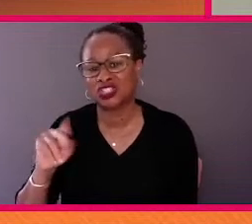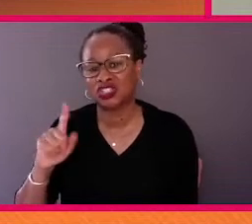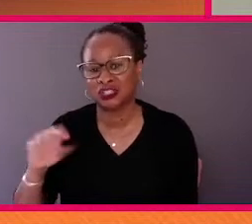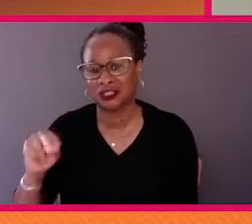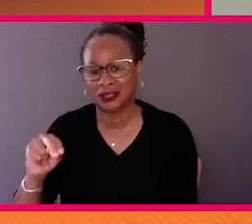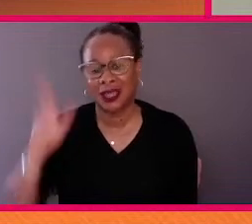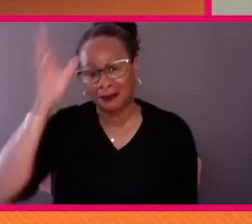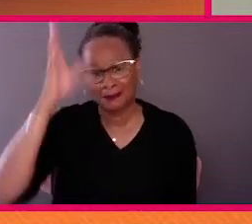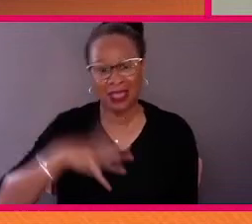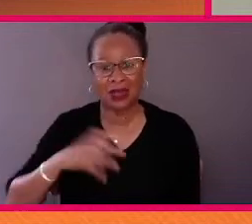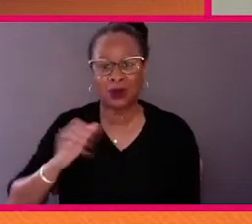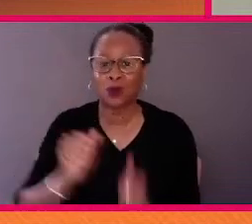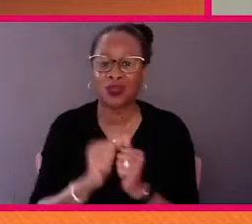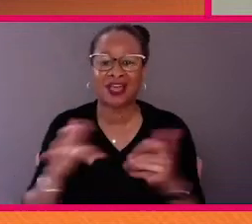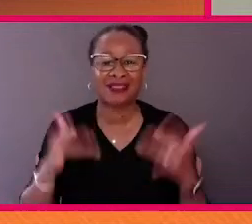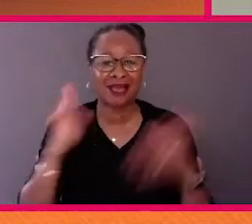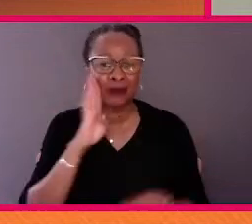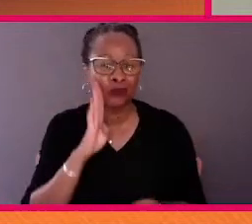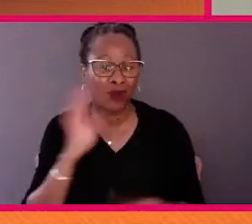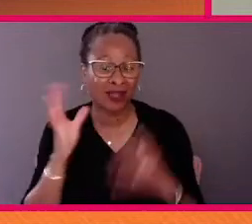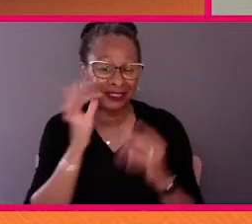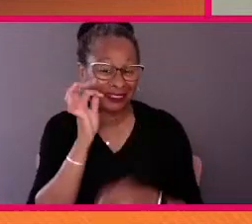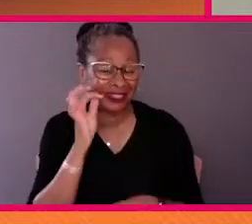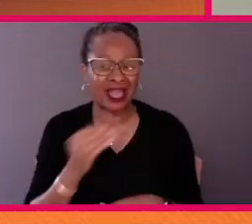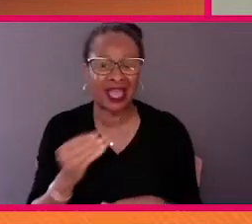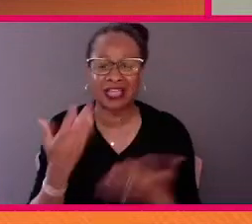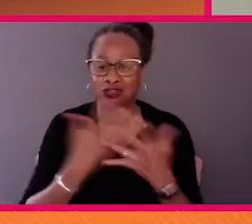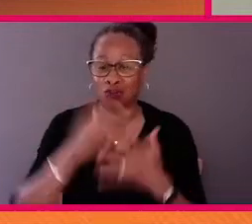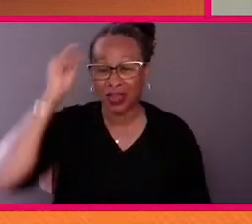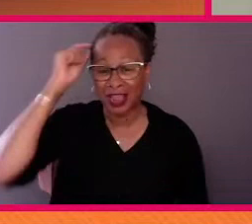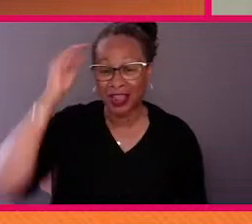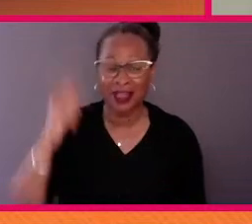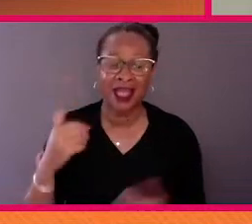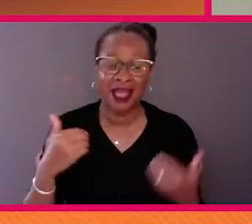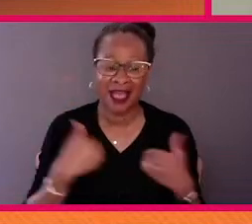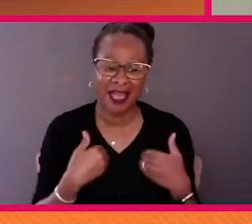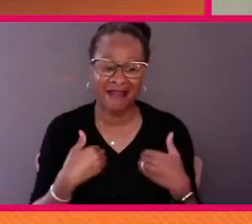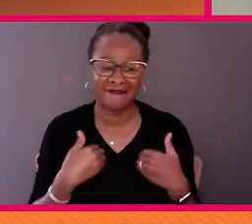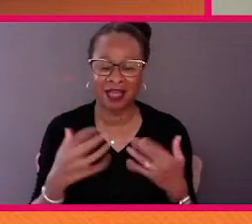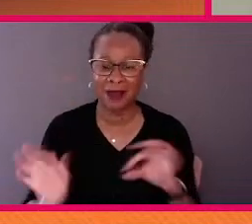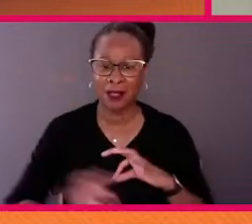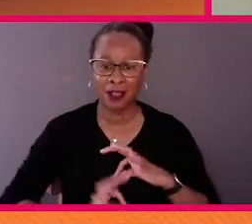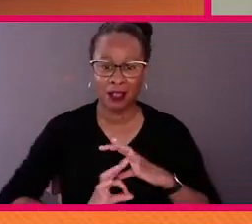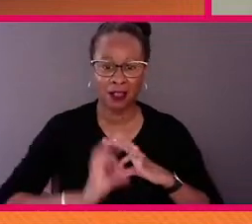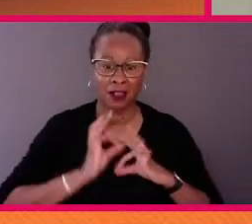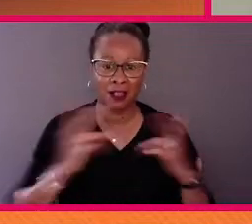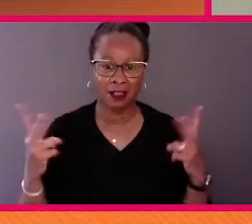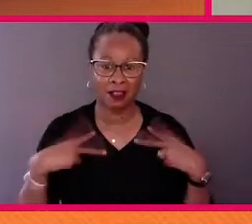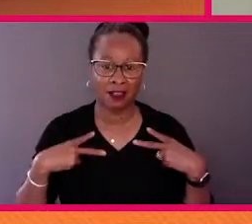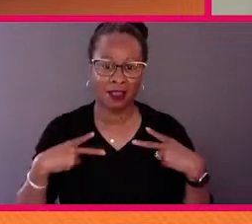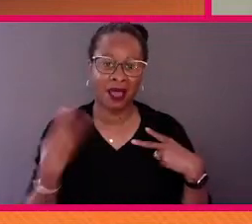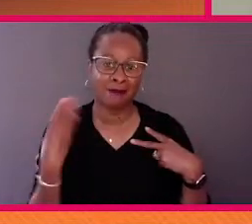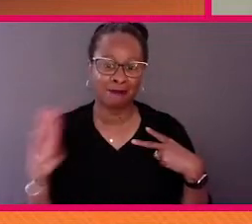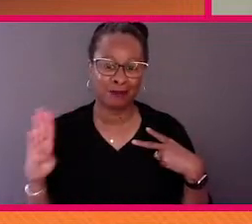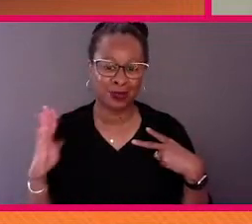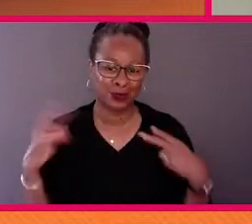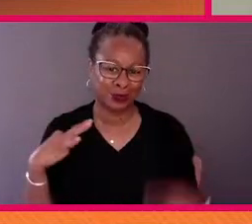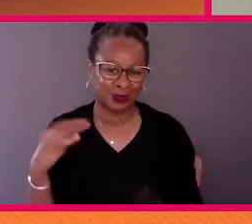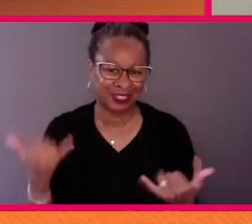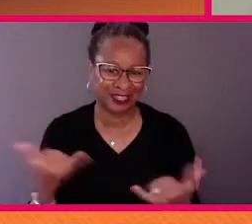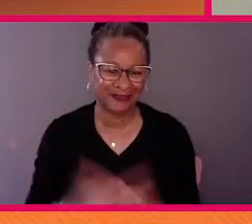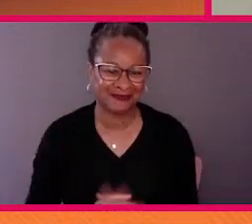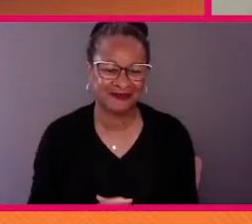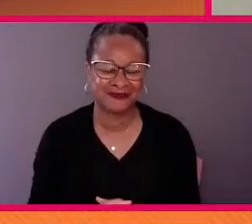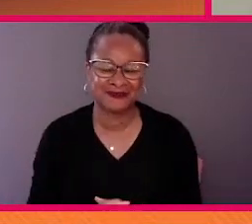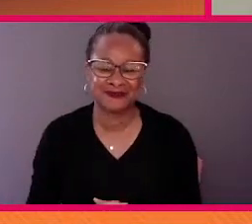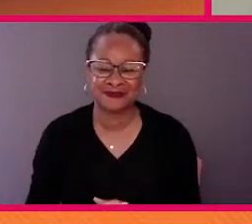brown complexion and dark hair. I have a button-up collared blue shirt in